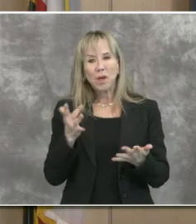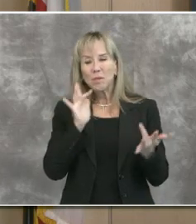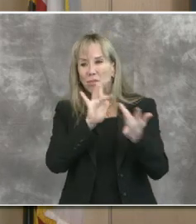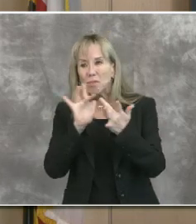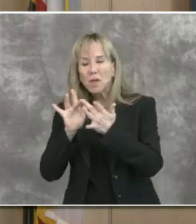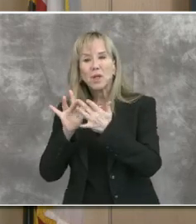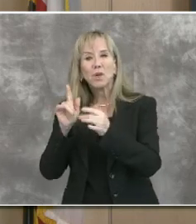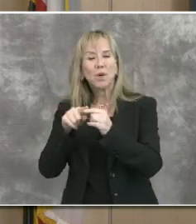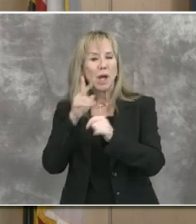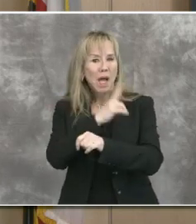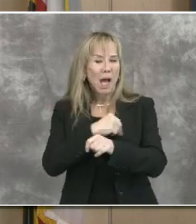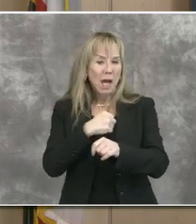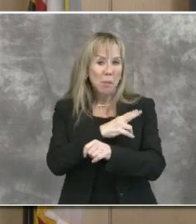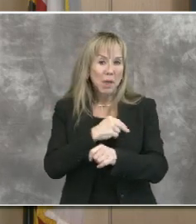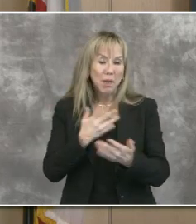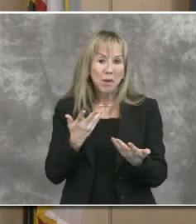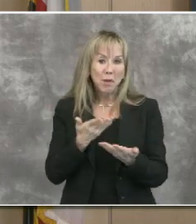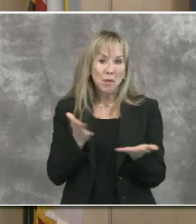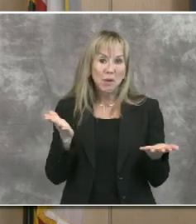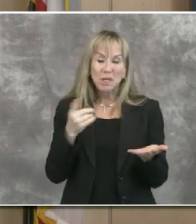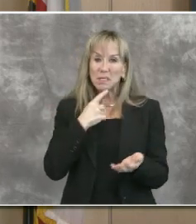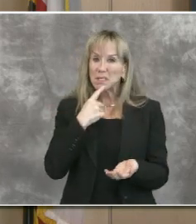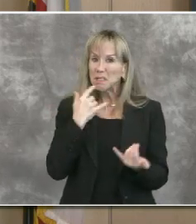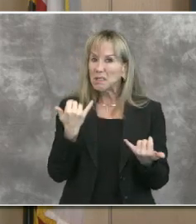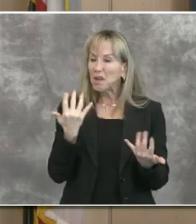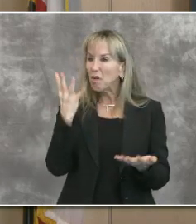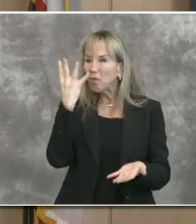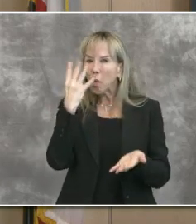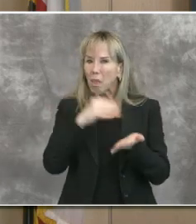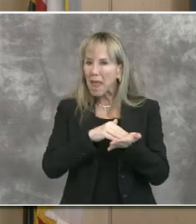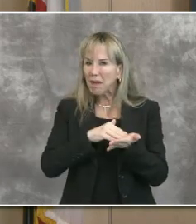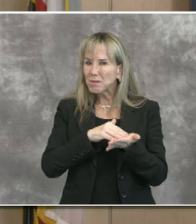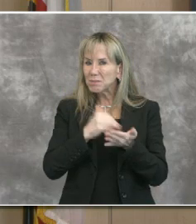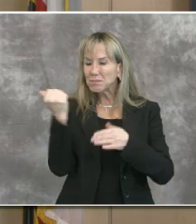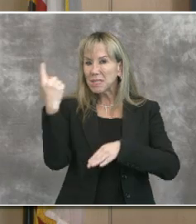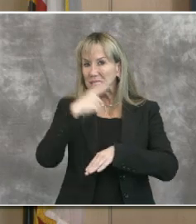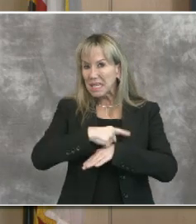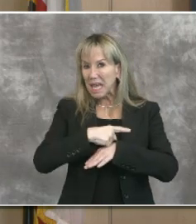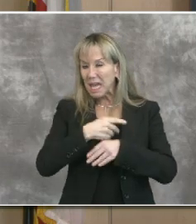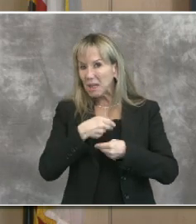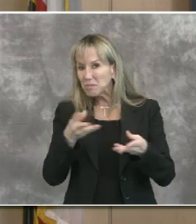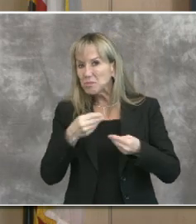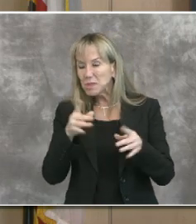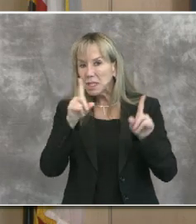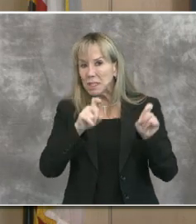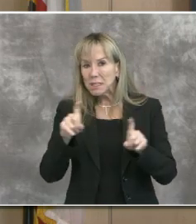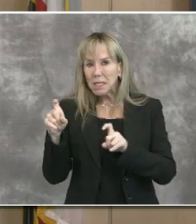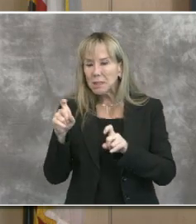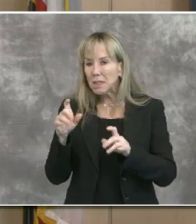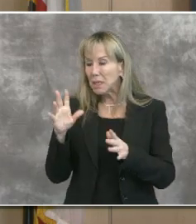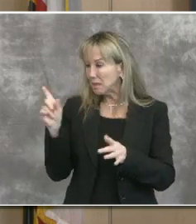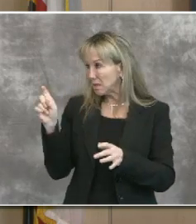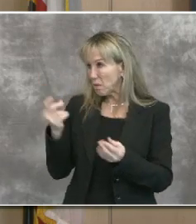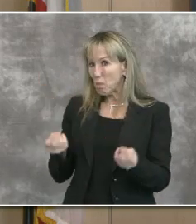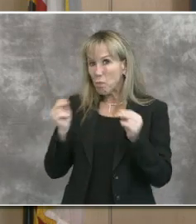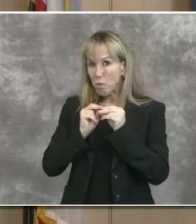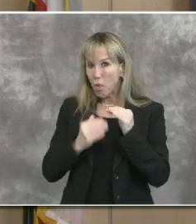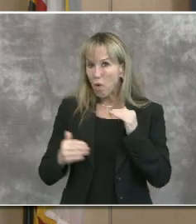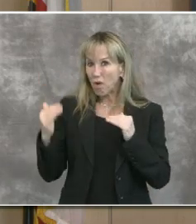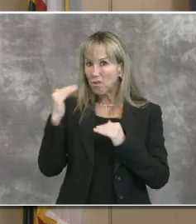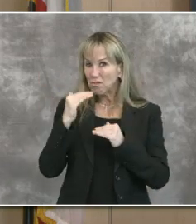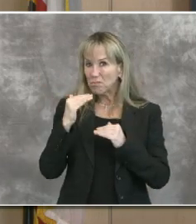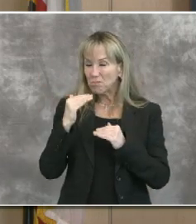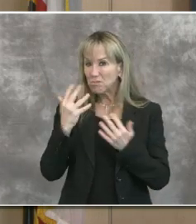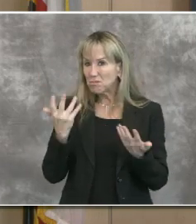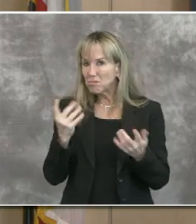and what you guys have said, of at least 4,000 tests a day. And you can tell me if it's more than that. But